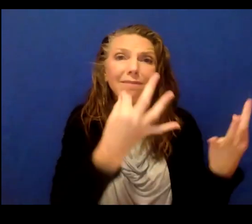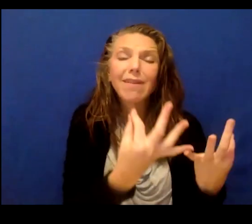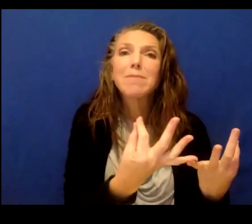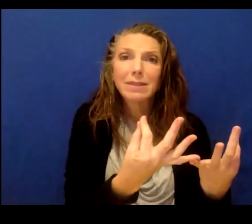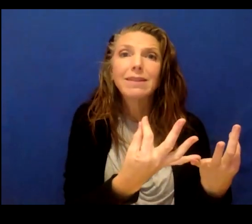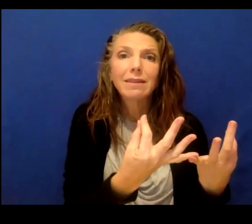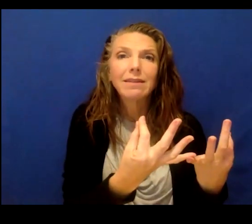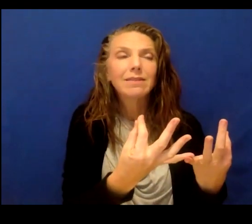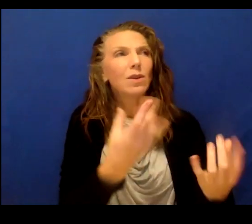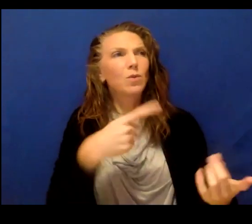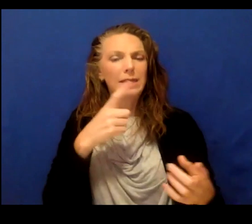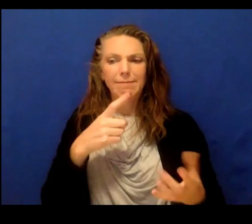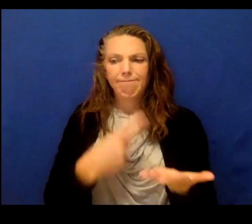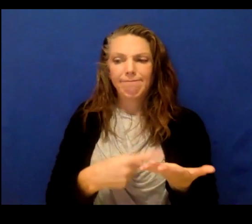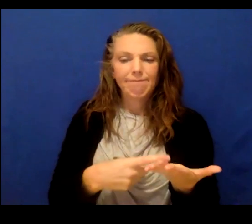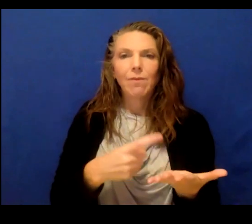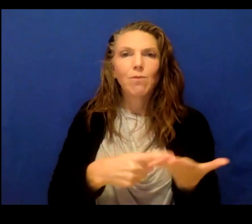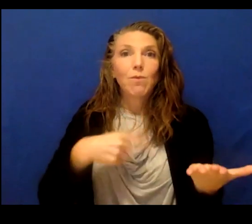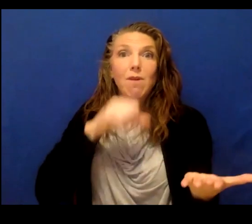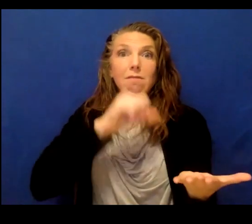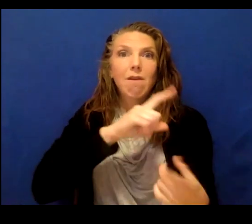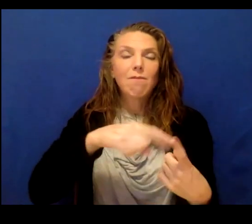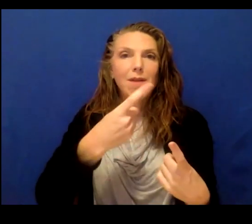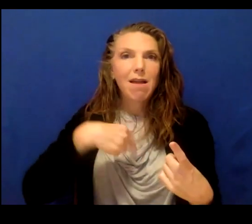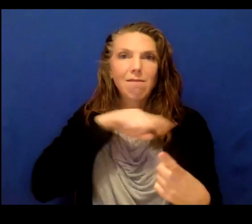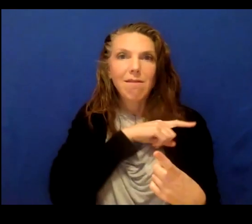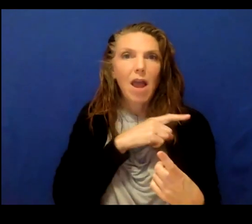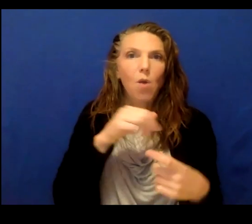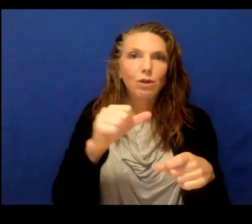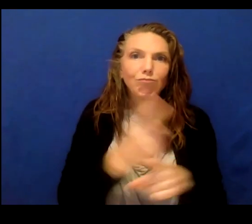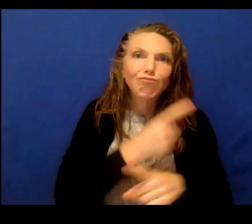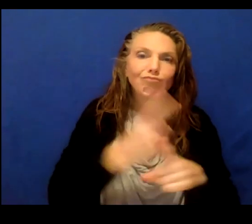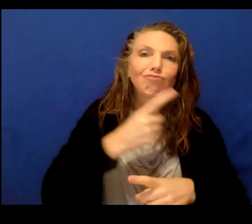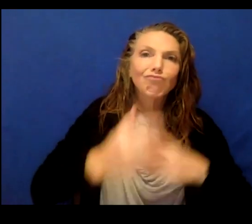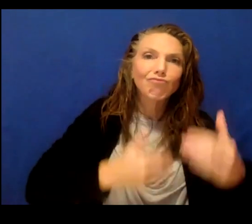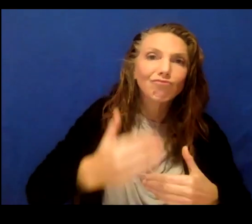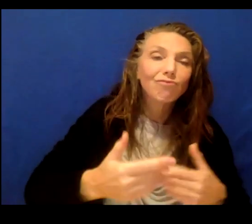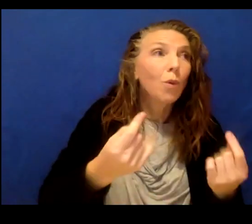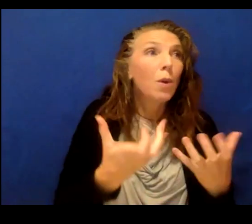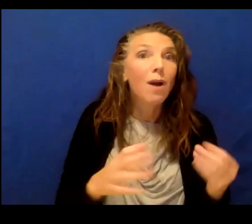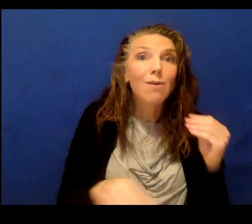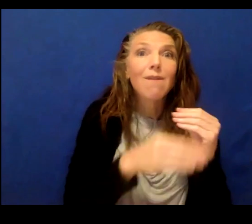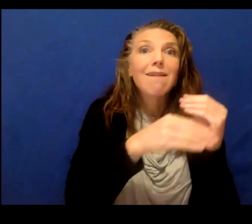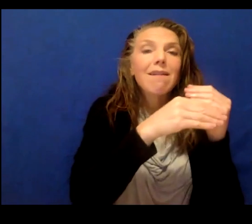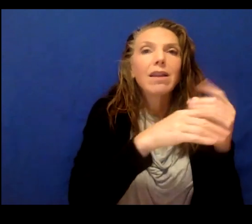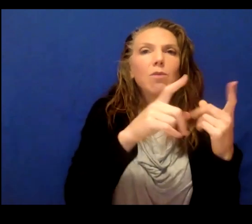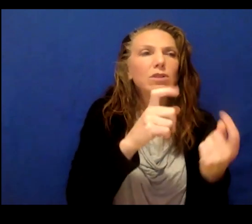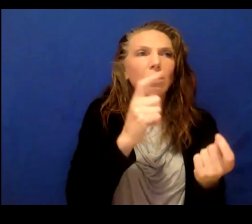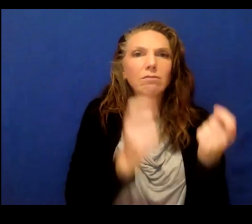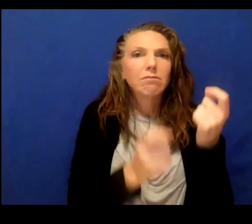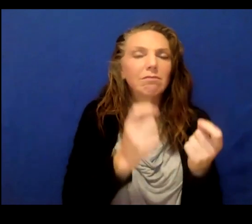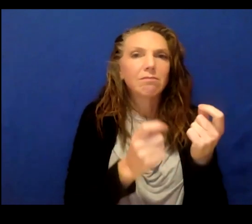to decide what do we love about our routines and what do we want to keep or what do we want to do more of. And we really just continue to make them work